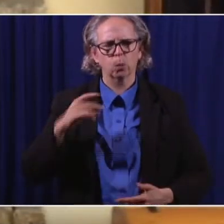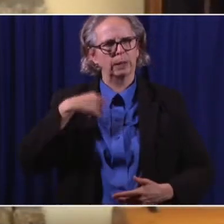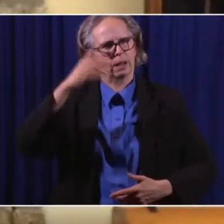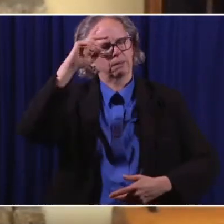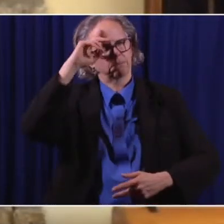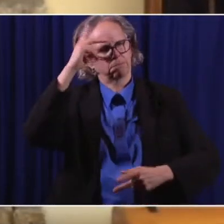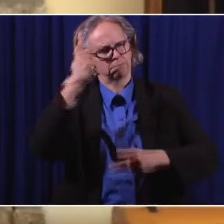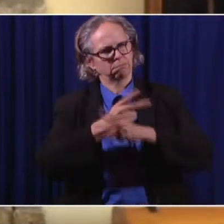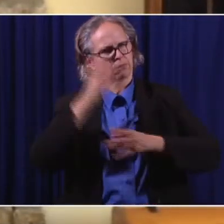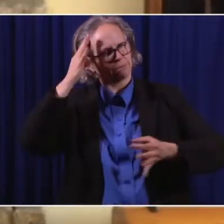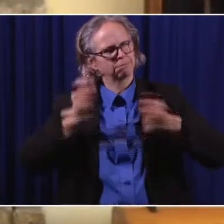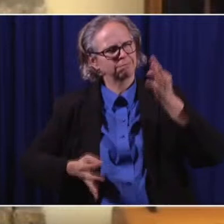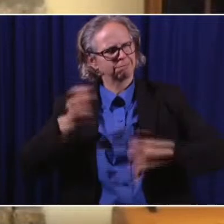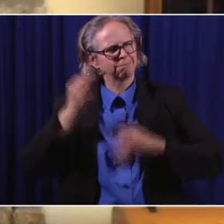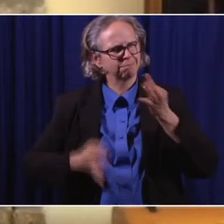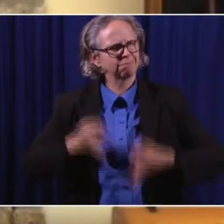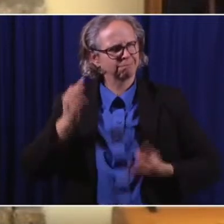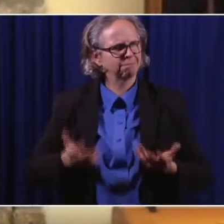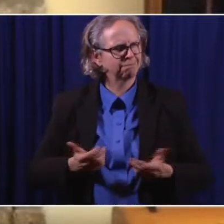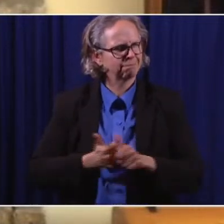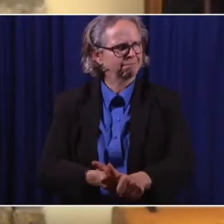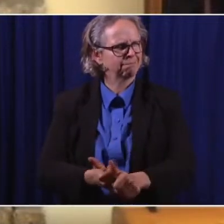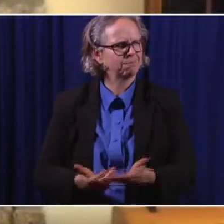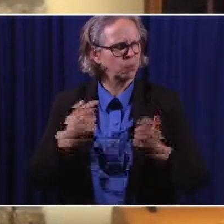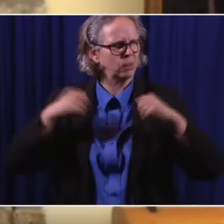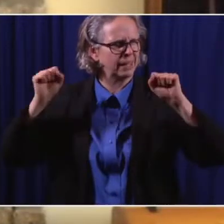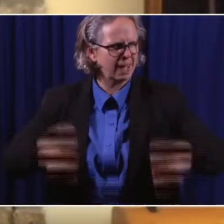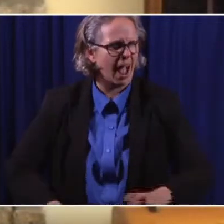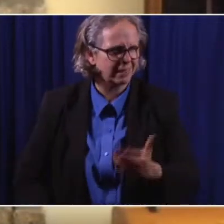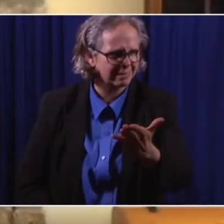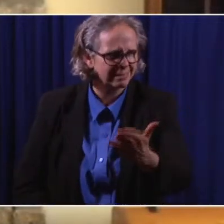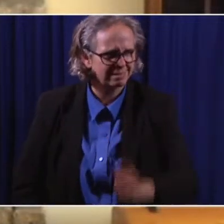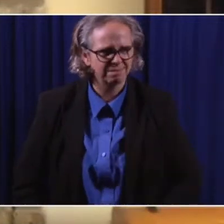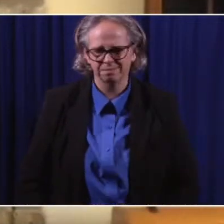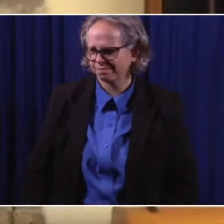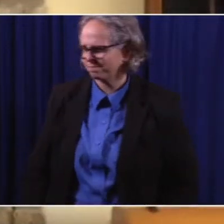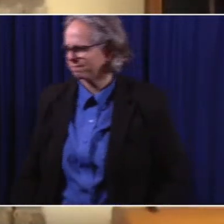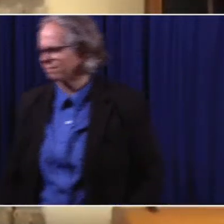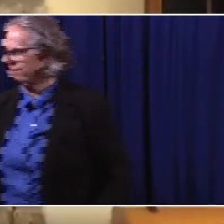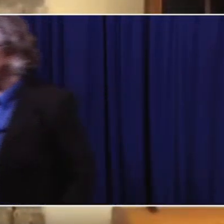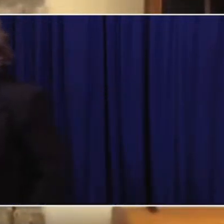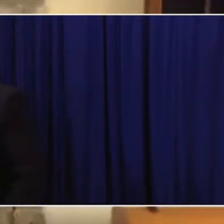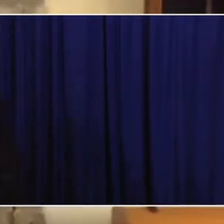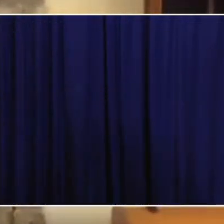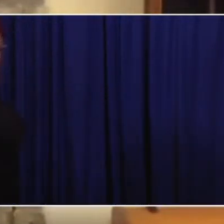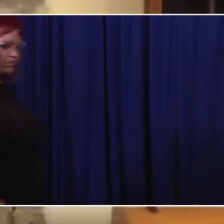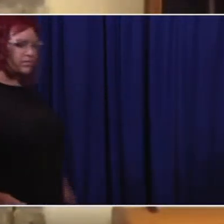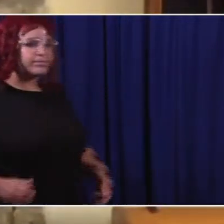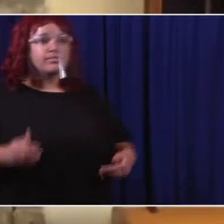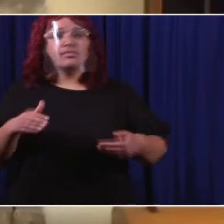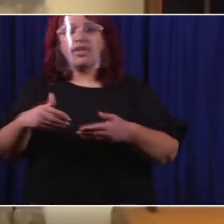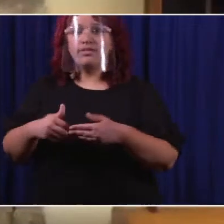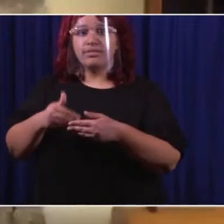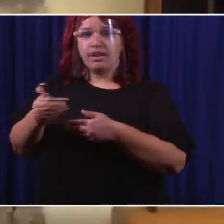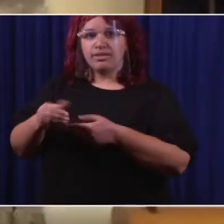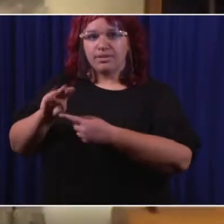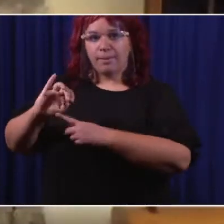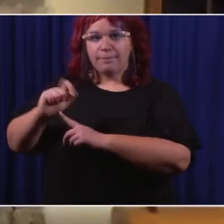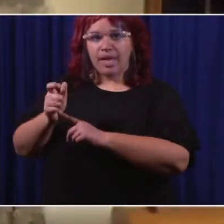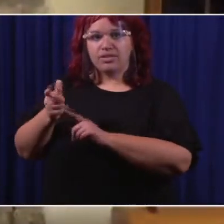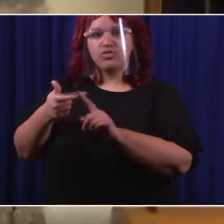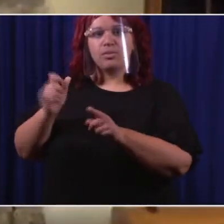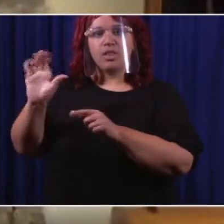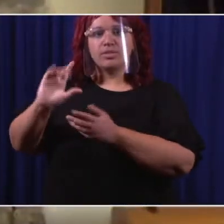Next question is from Max Philby at the Columbus Dispatch. Max. Hey, Governor, how are you doing today? I'm well,